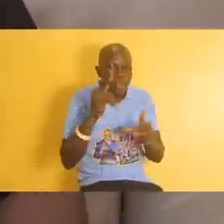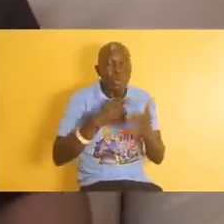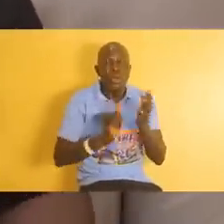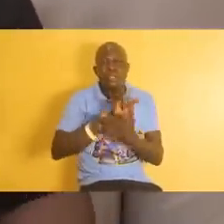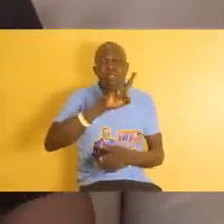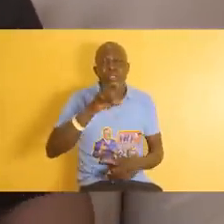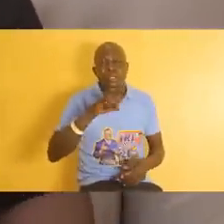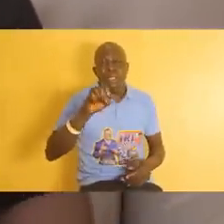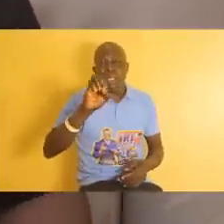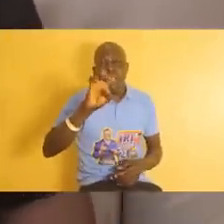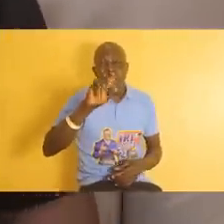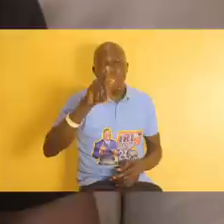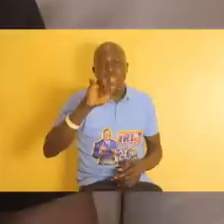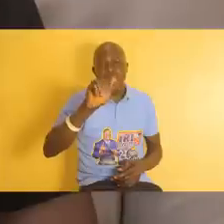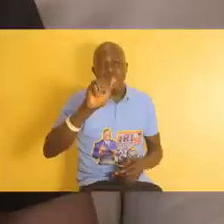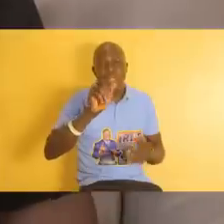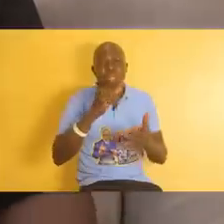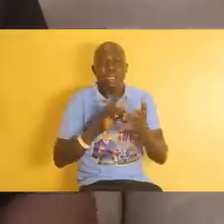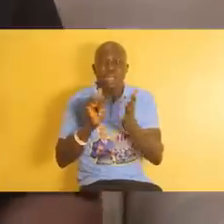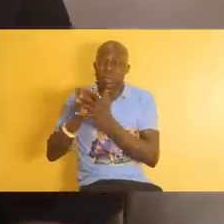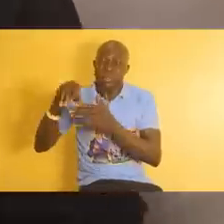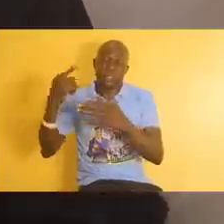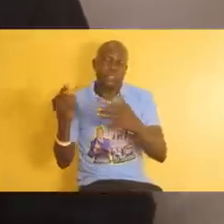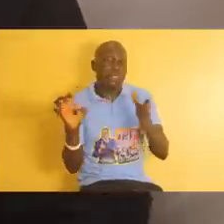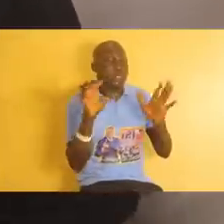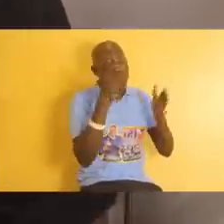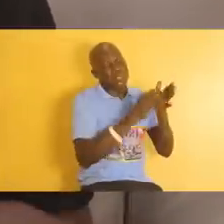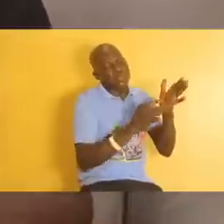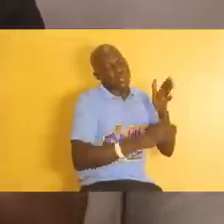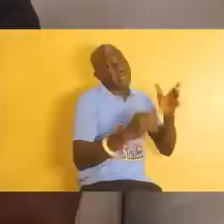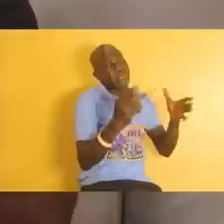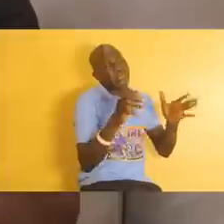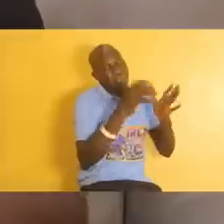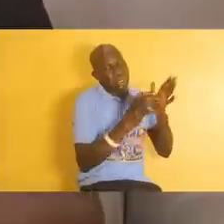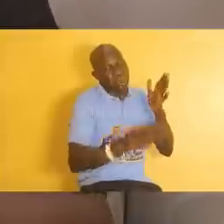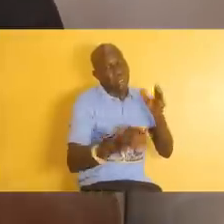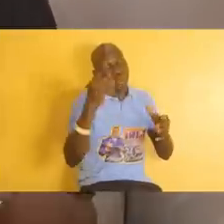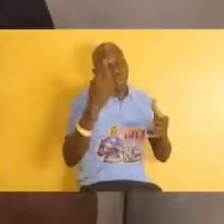Zechariah. Zechariah, what does it say about it? You quickly read verse 1.